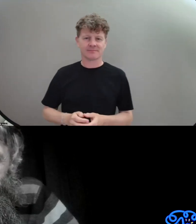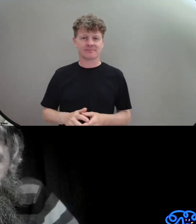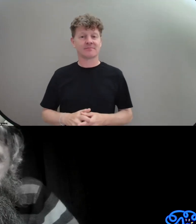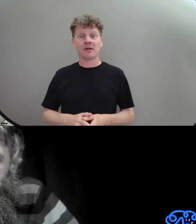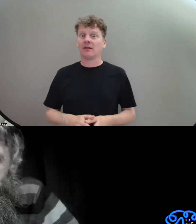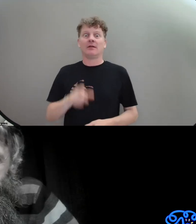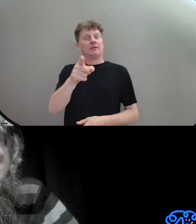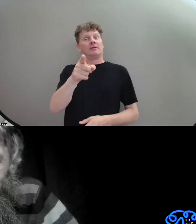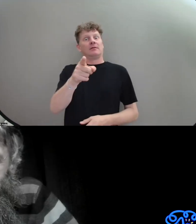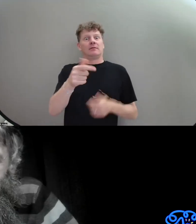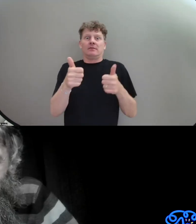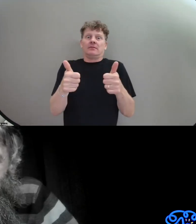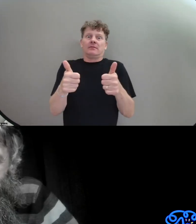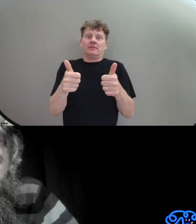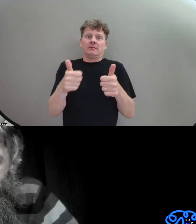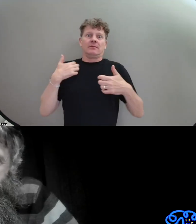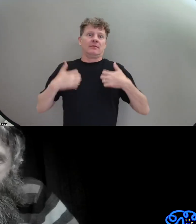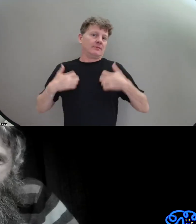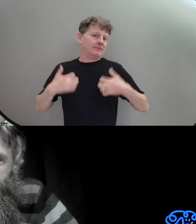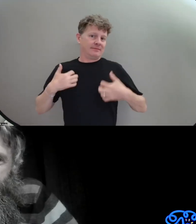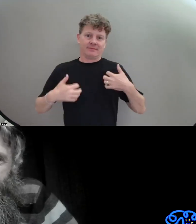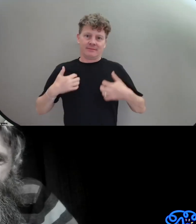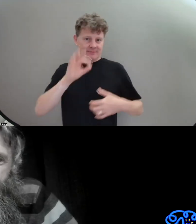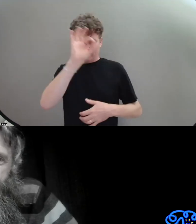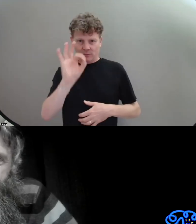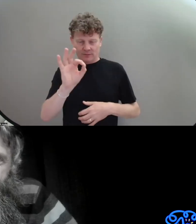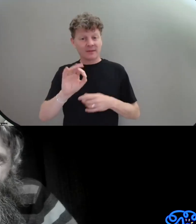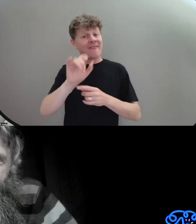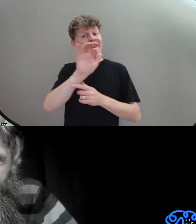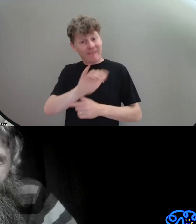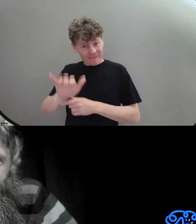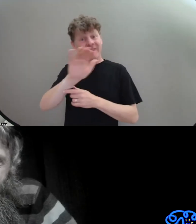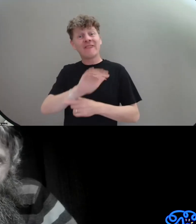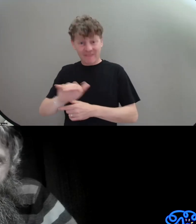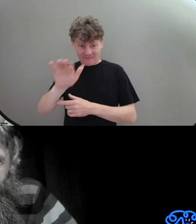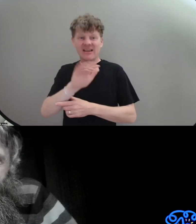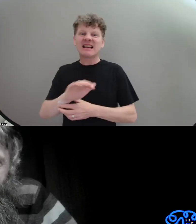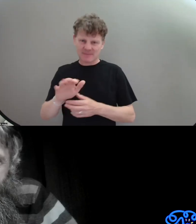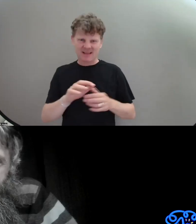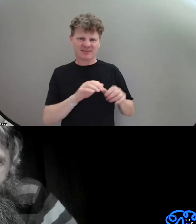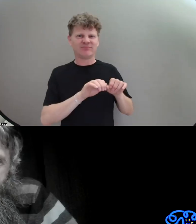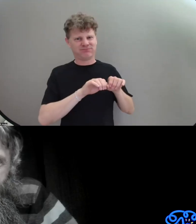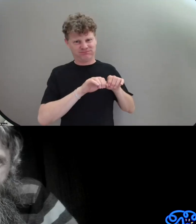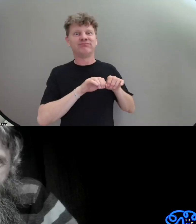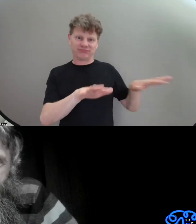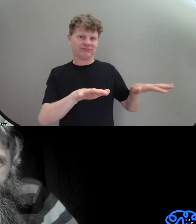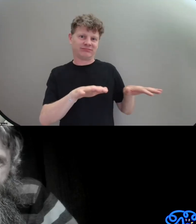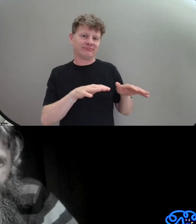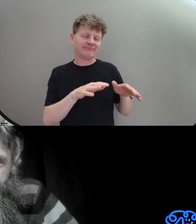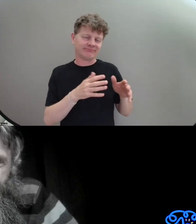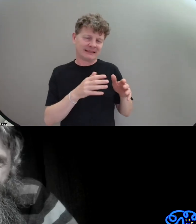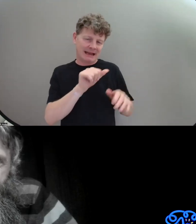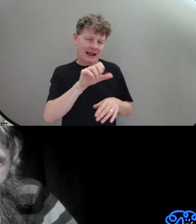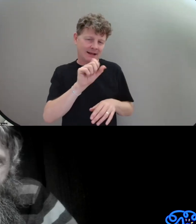That's a really interesting question. Fingerspelling is somewhat prominent in ASL, and I'm sure